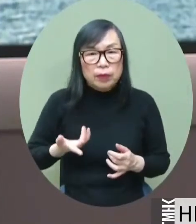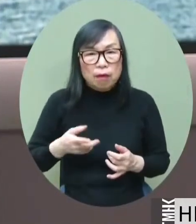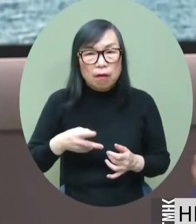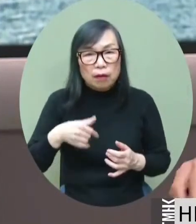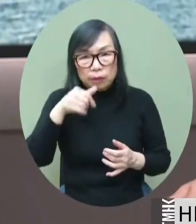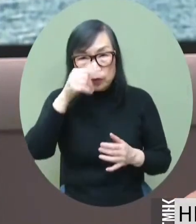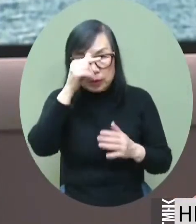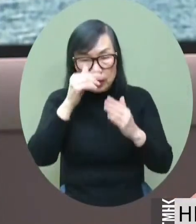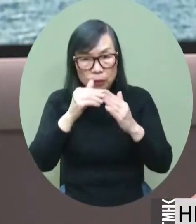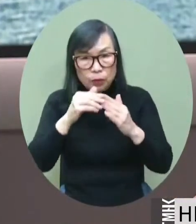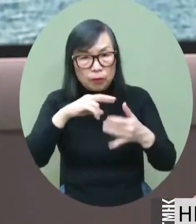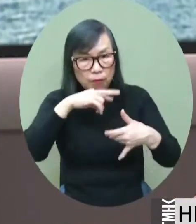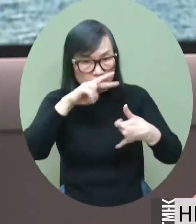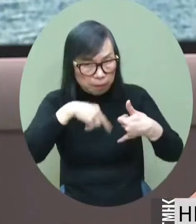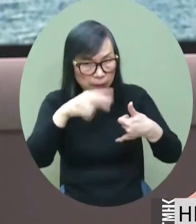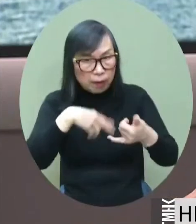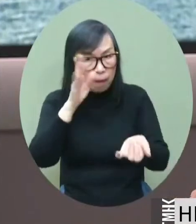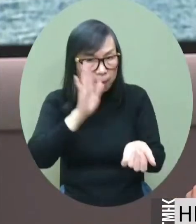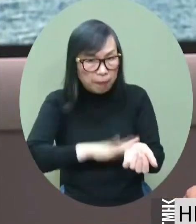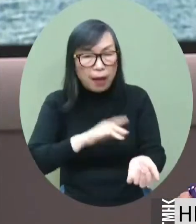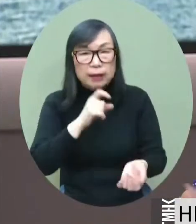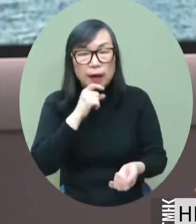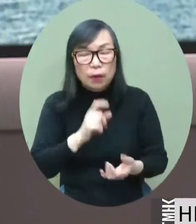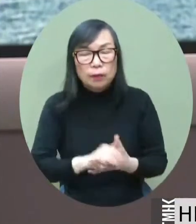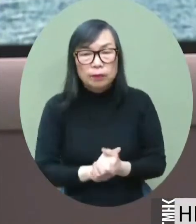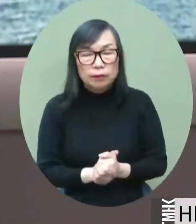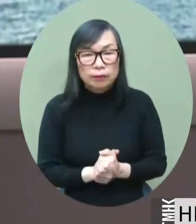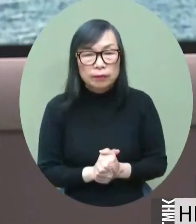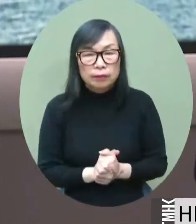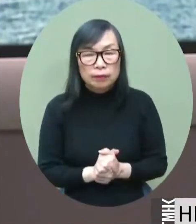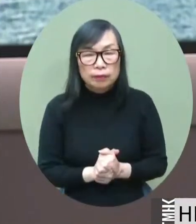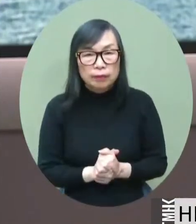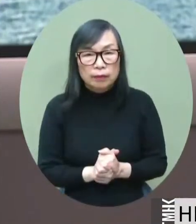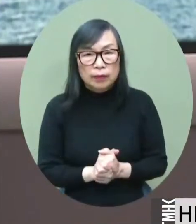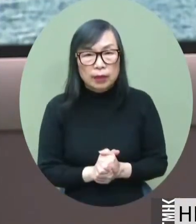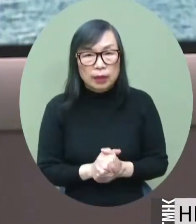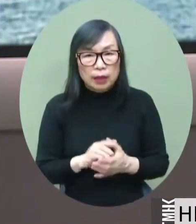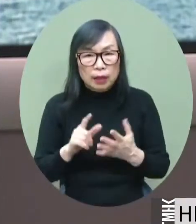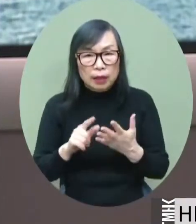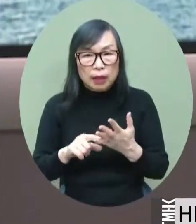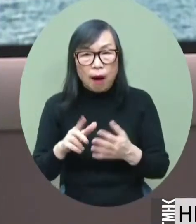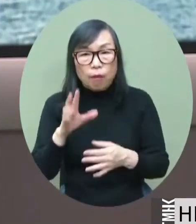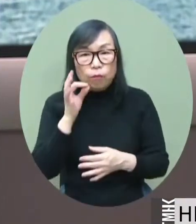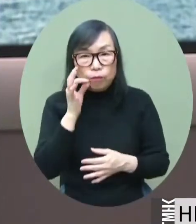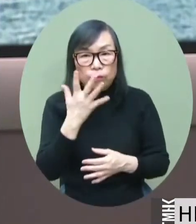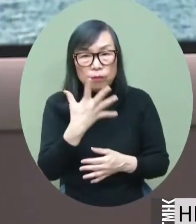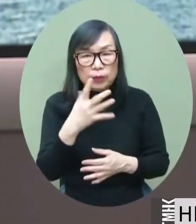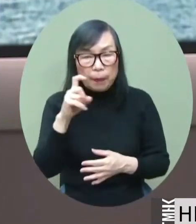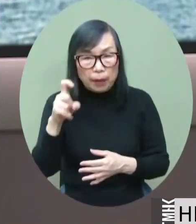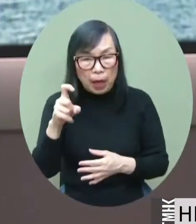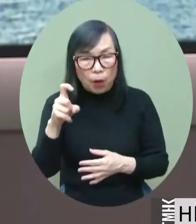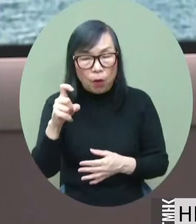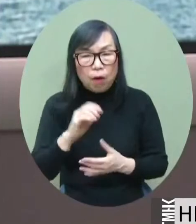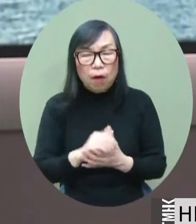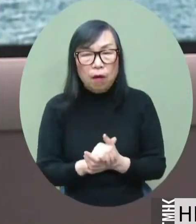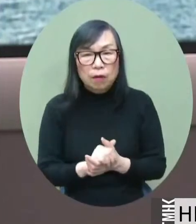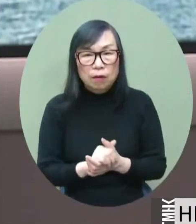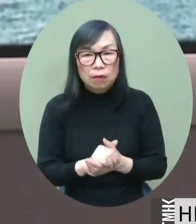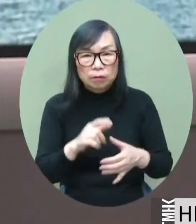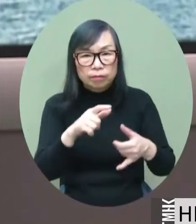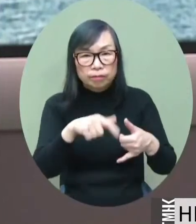to pneumonia. And then he tested positive in the hospital. The last hospital is a 59-year-old